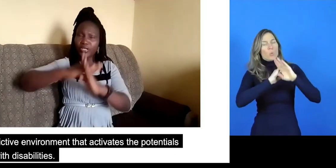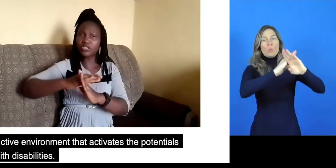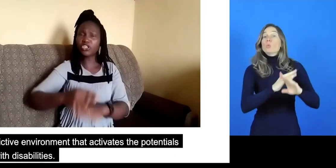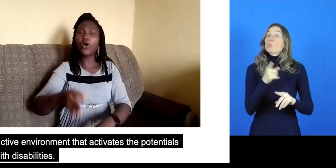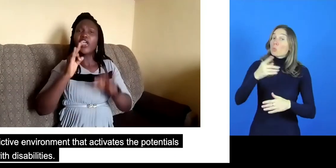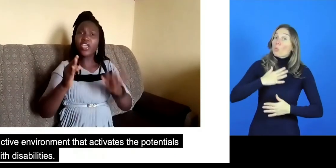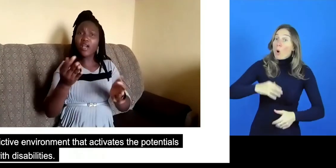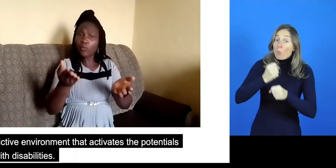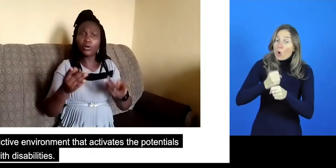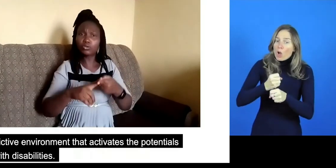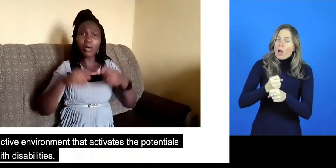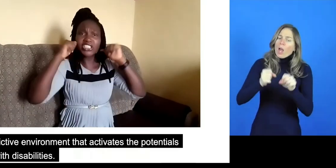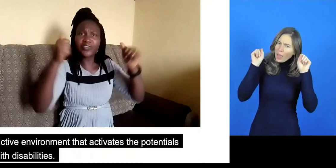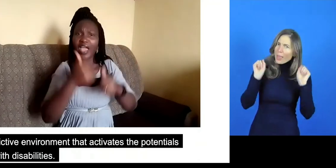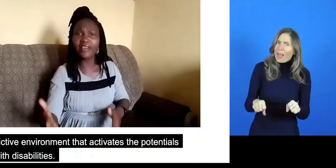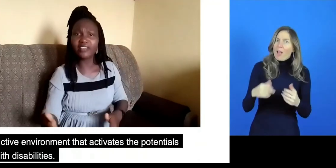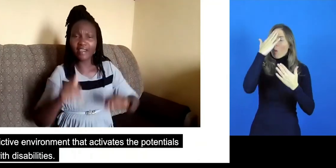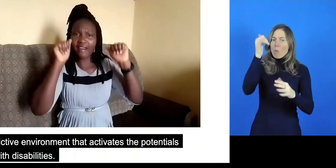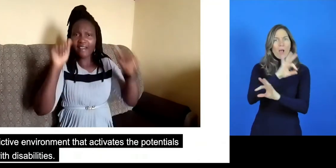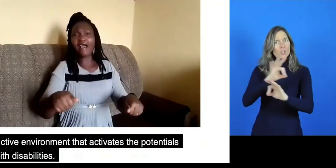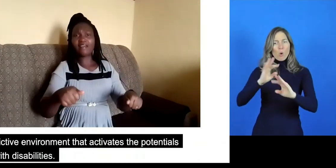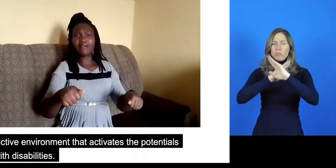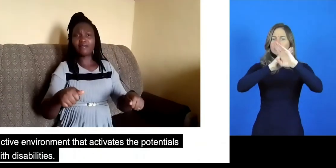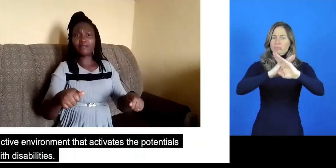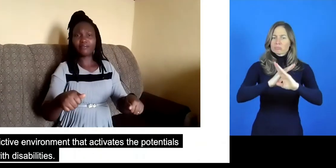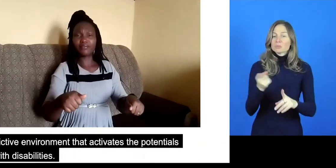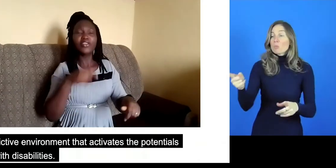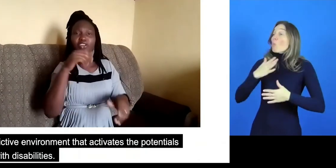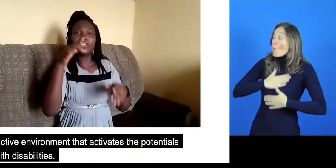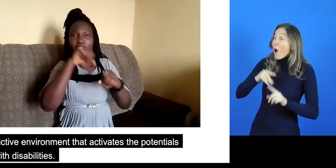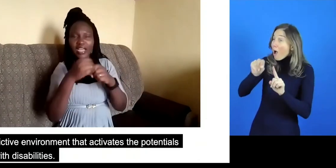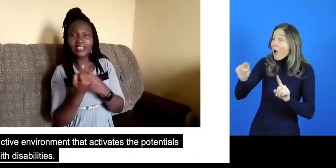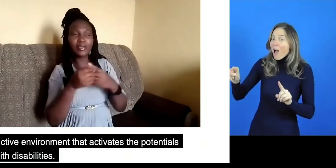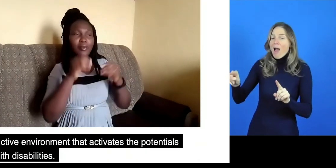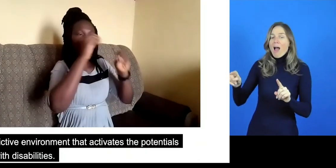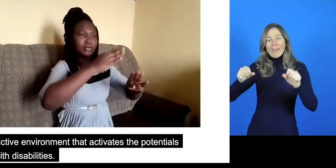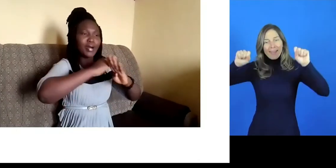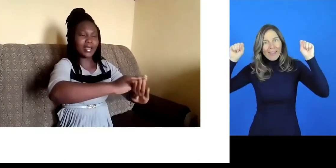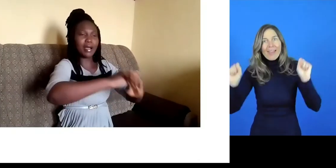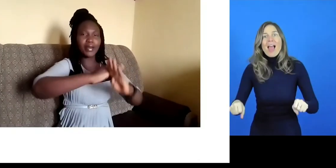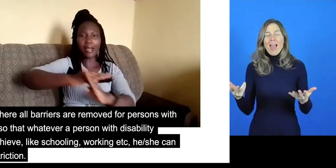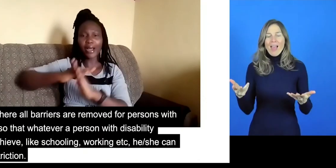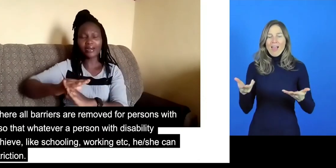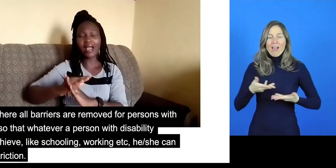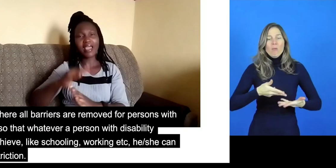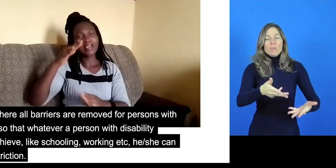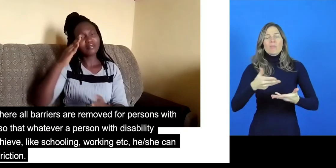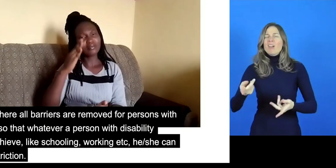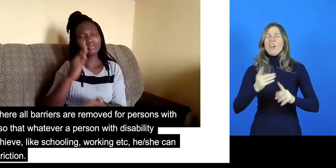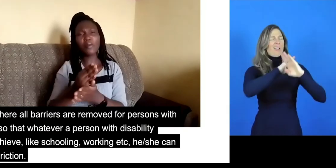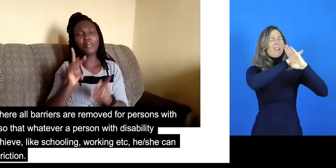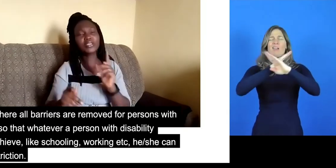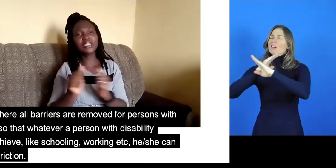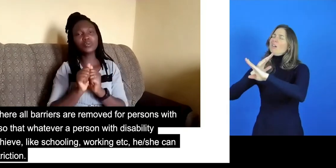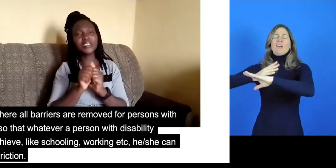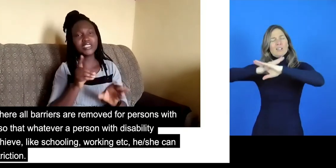no restriction. You want to achieve anything, can. Not society put barrier,